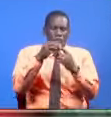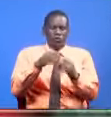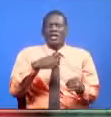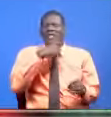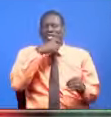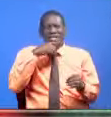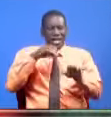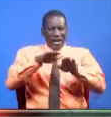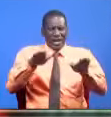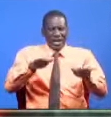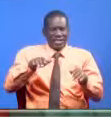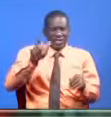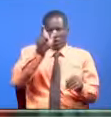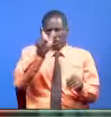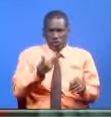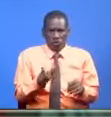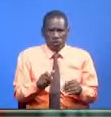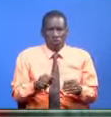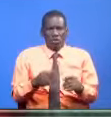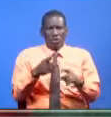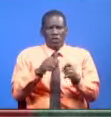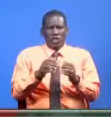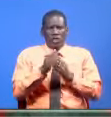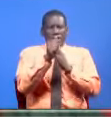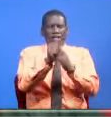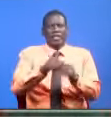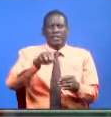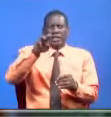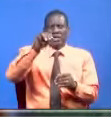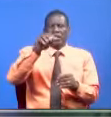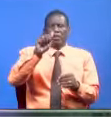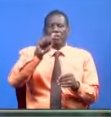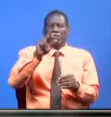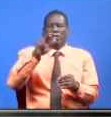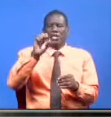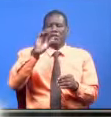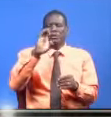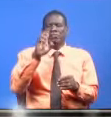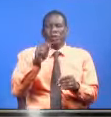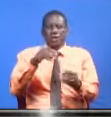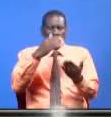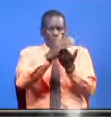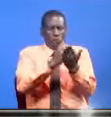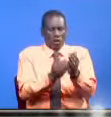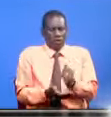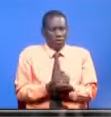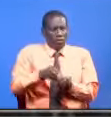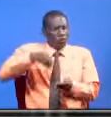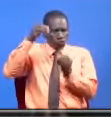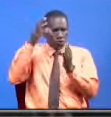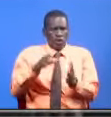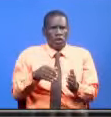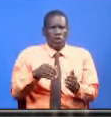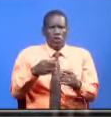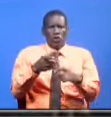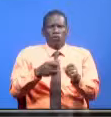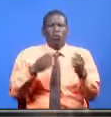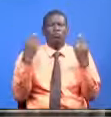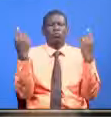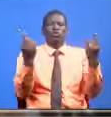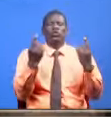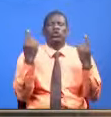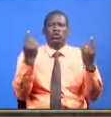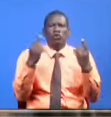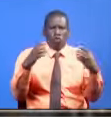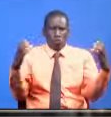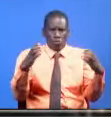regions. According to the leaders in Marsabit County, the program has helped learners who are mostly from pastoralist backgrounds